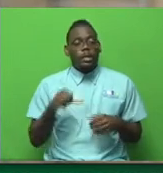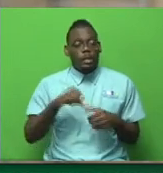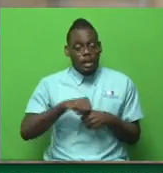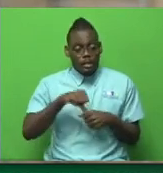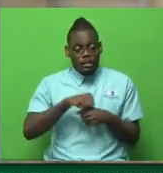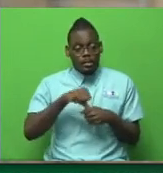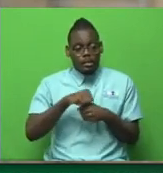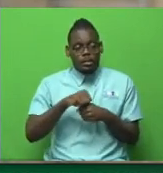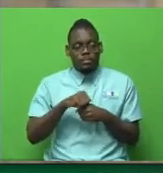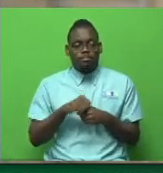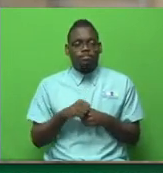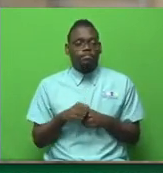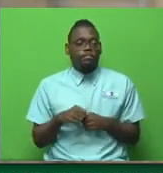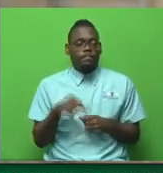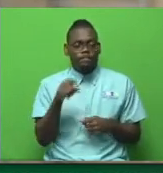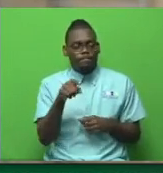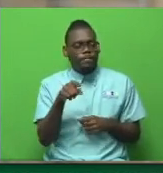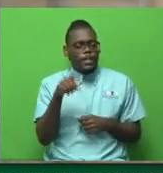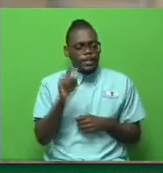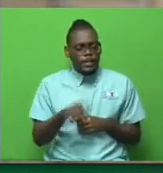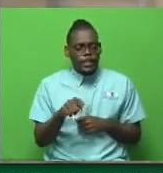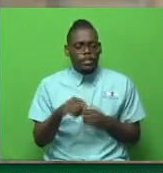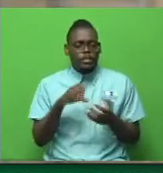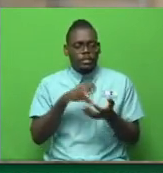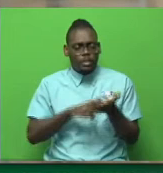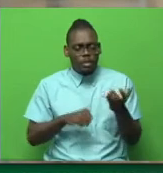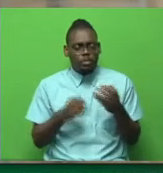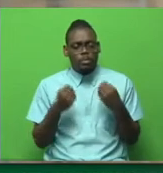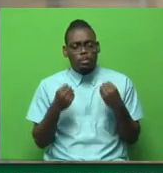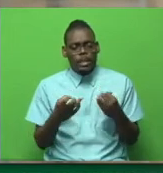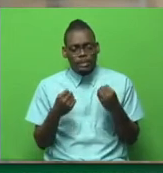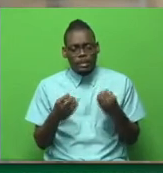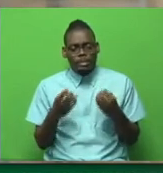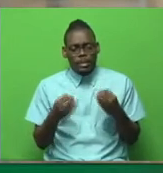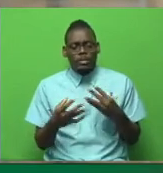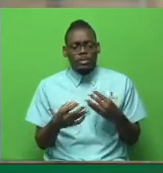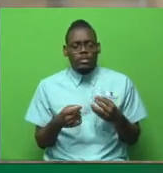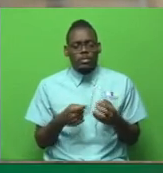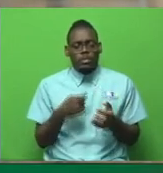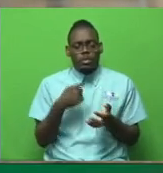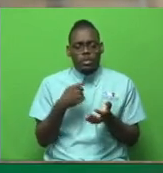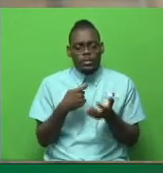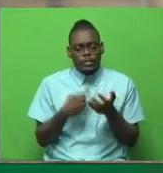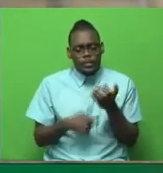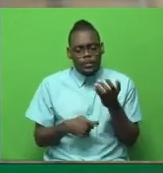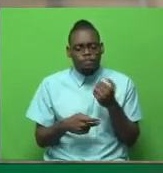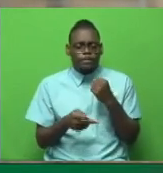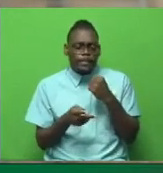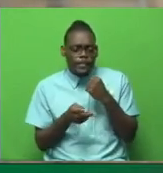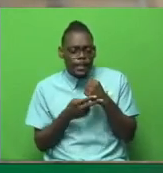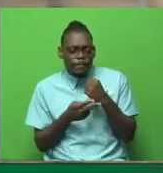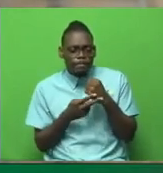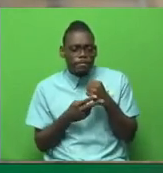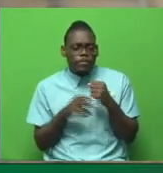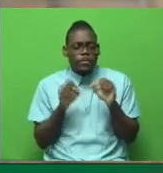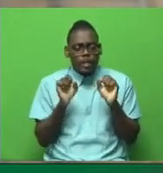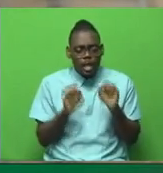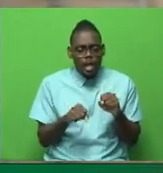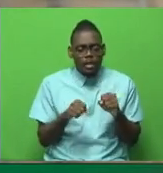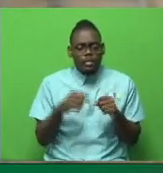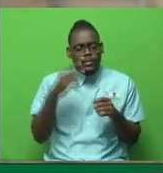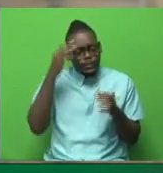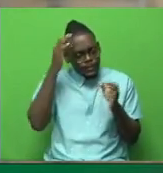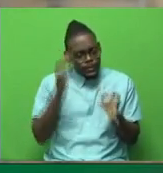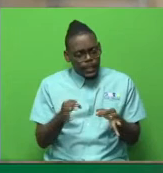habits and decide how we are going to adjust to a changing situation now subsidies